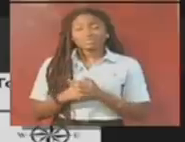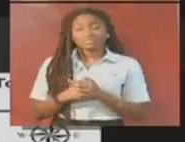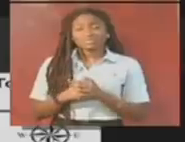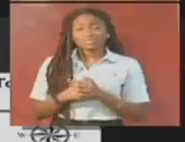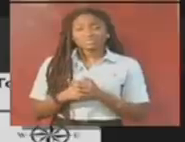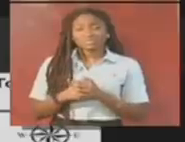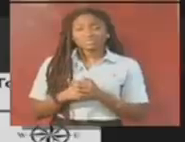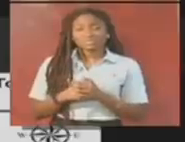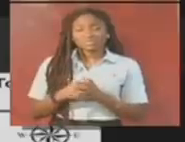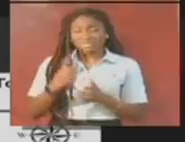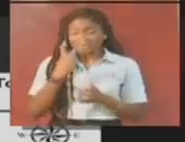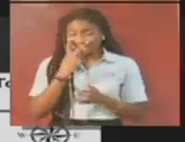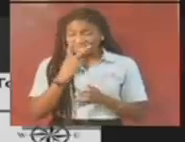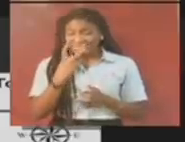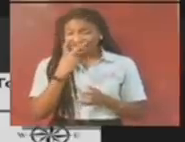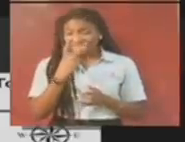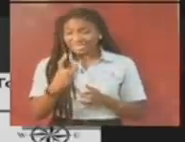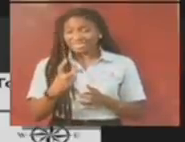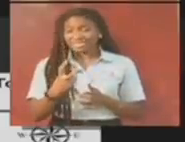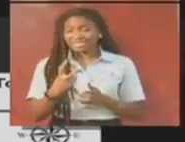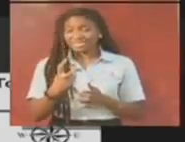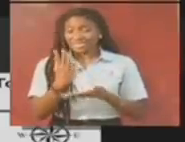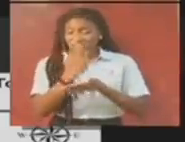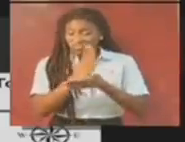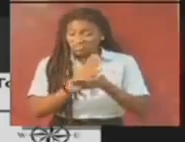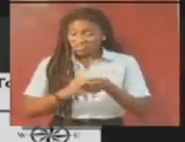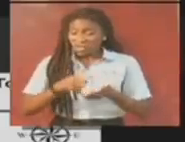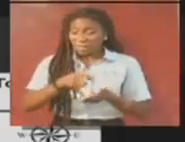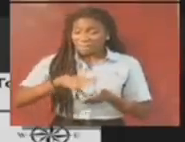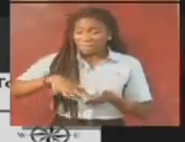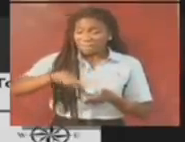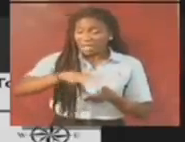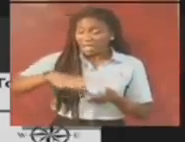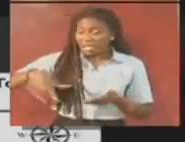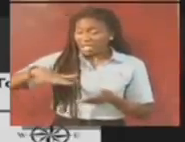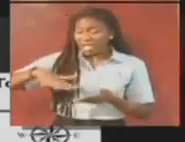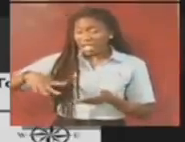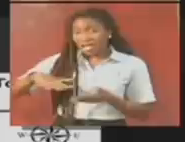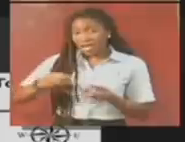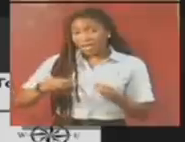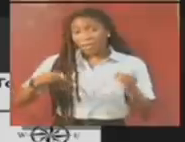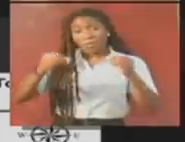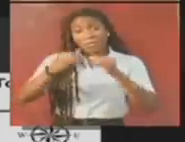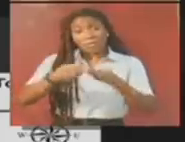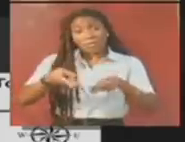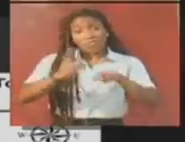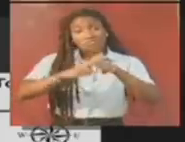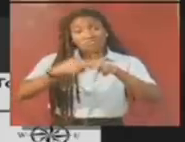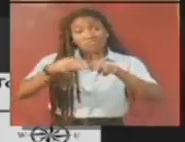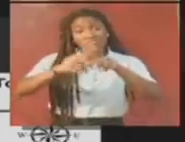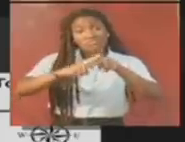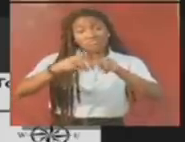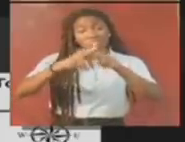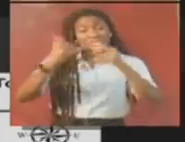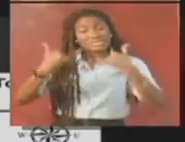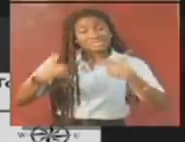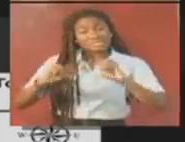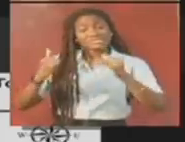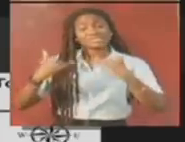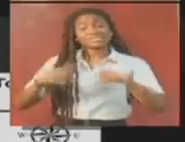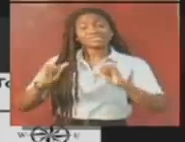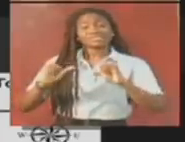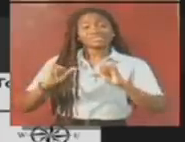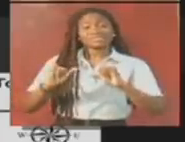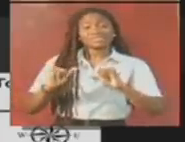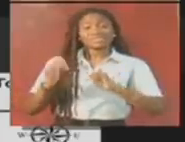recorded cases, we are seeing now that some of those areas are recording more cases. So it's not just about new areas recording cases, it's also about areas that